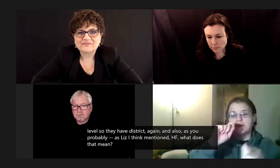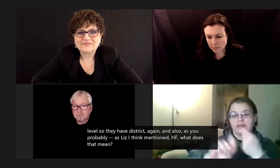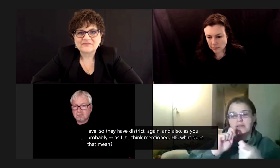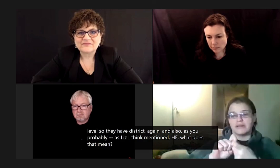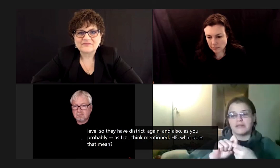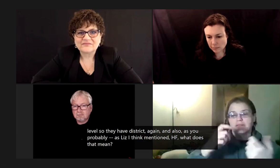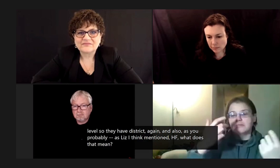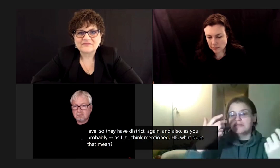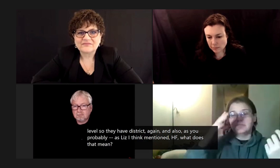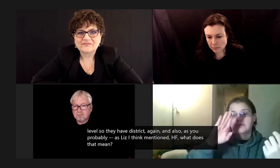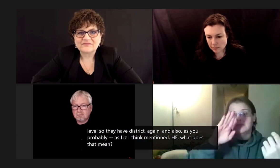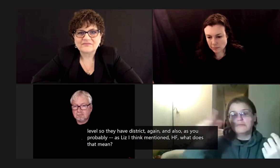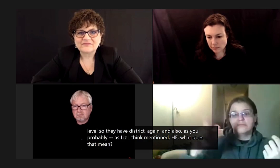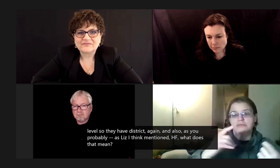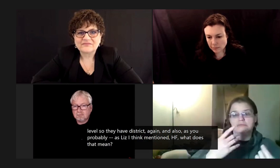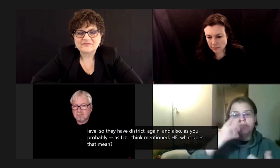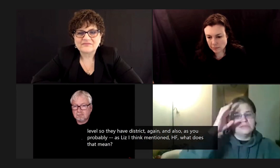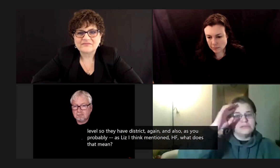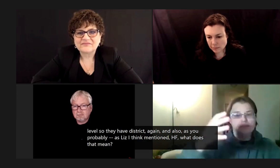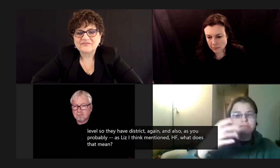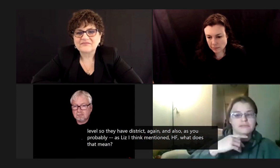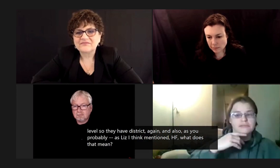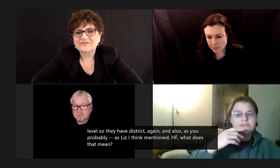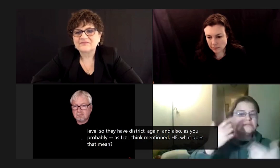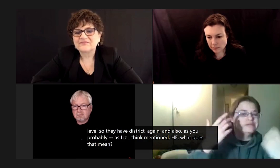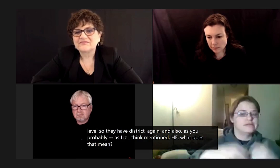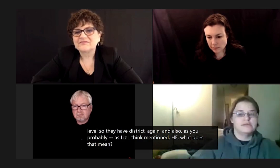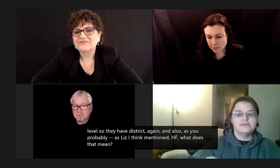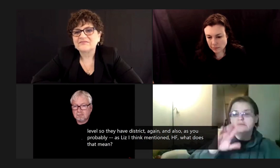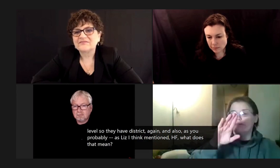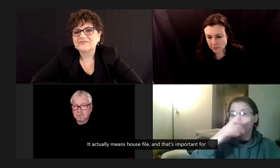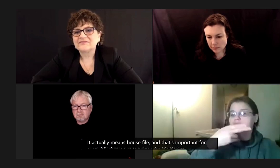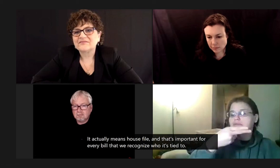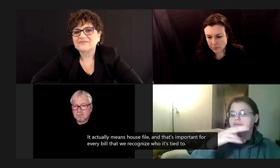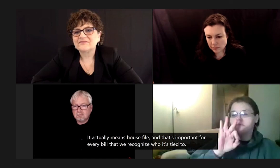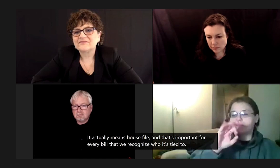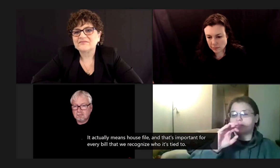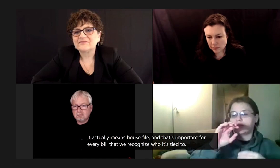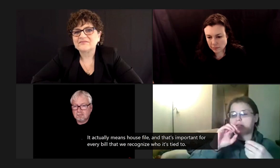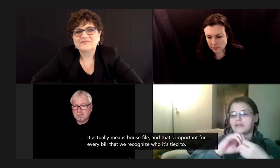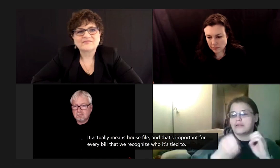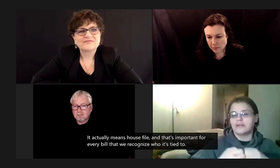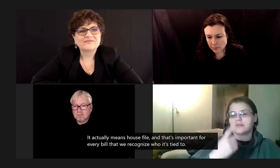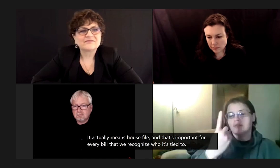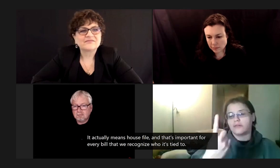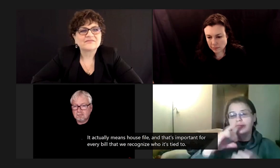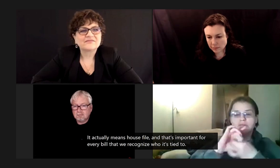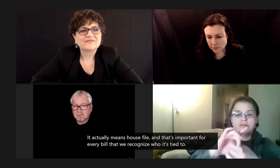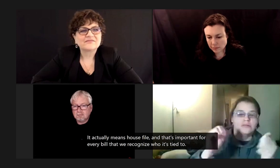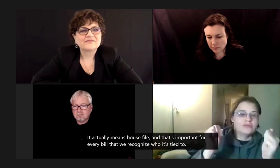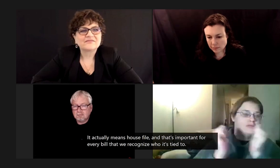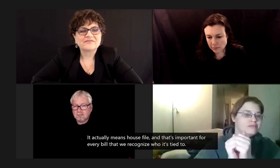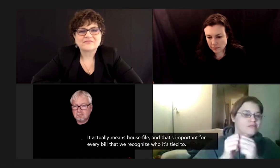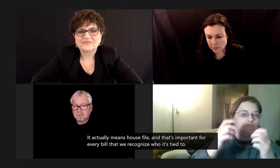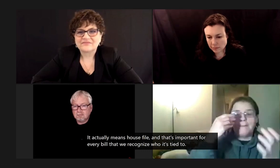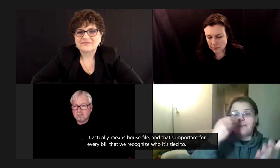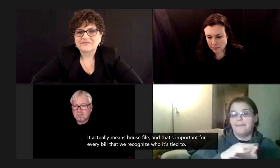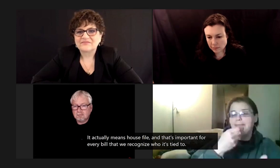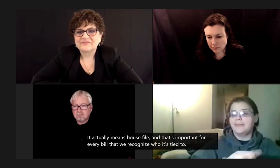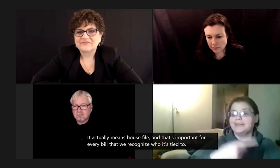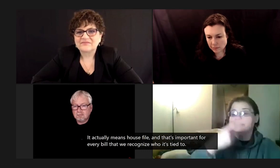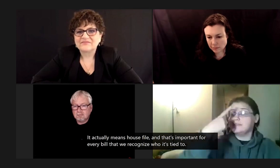we recognize who it's tied to. So the bill may be House file